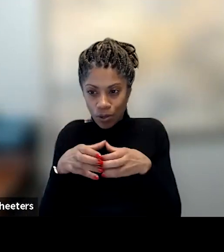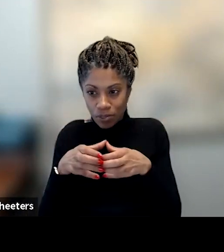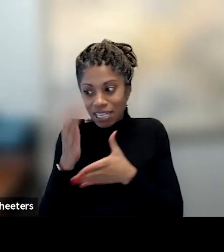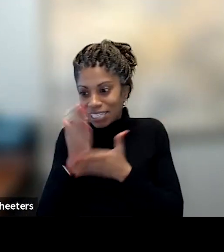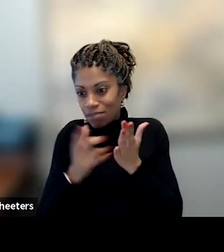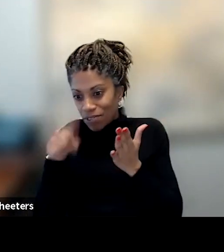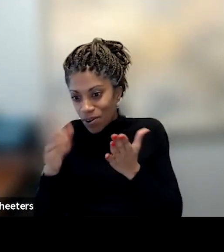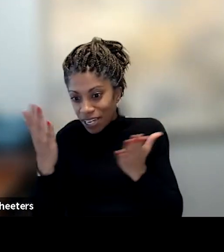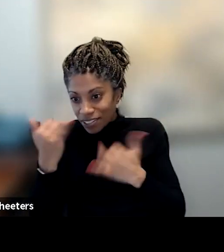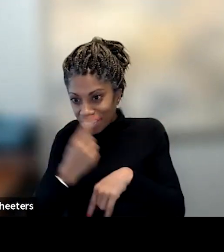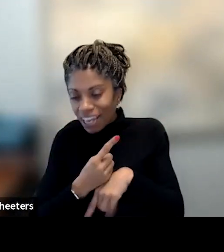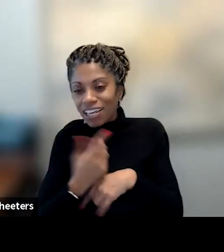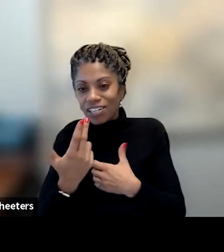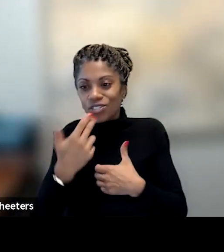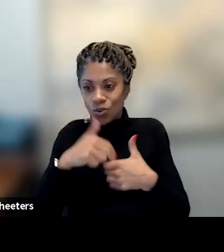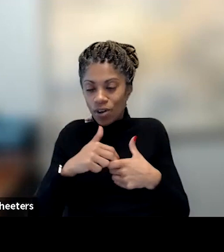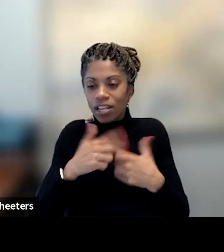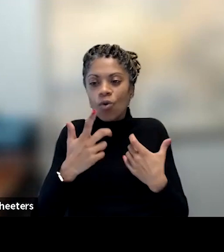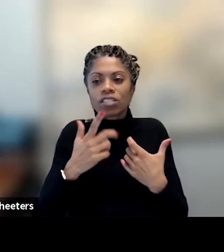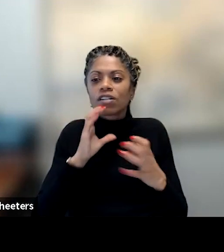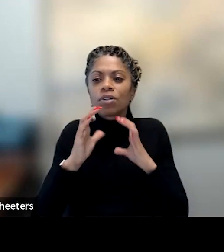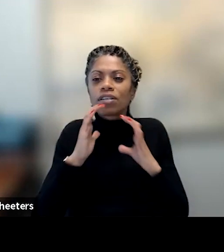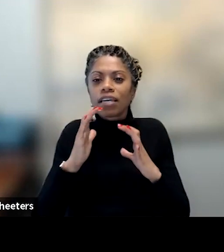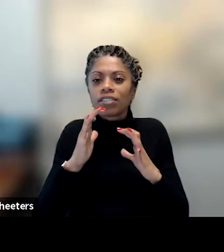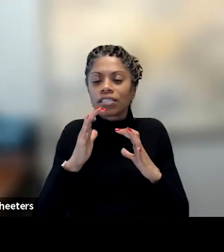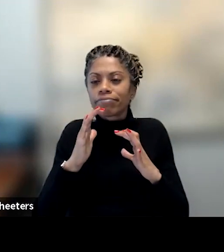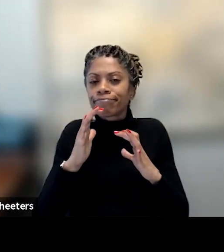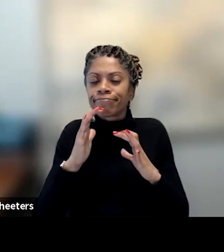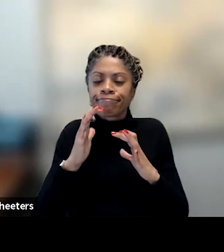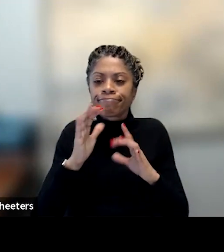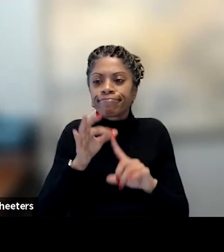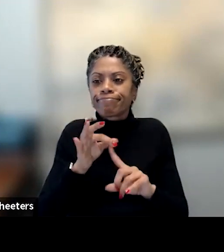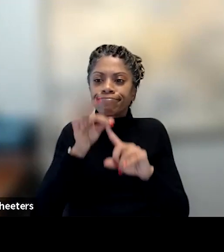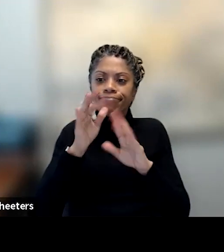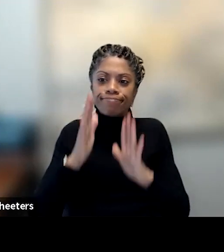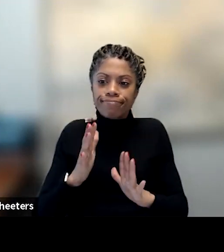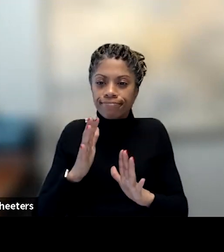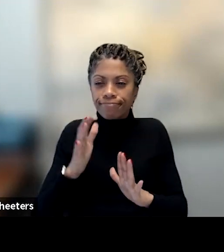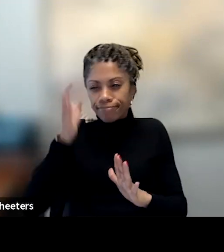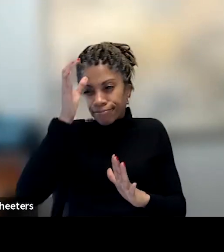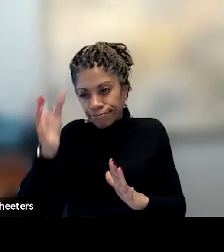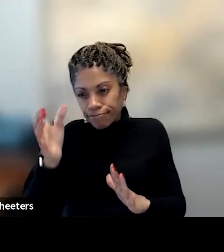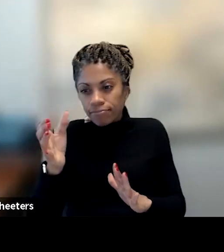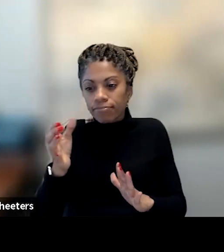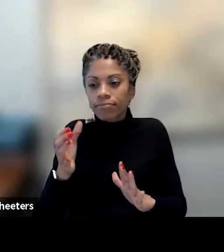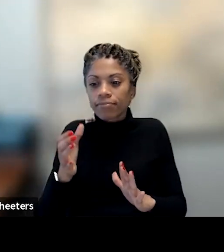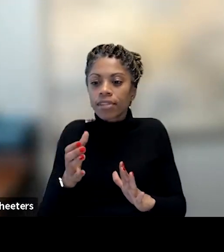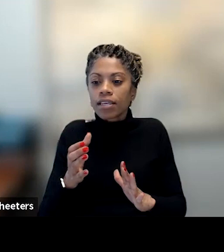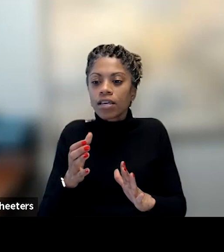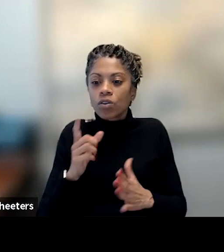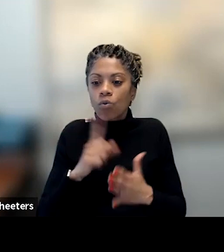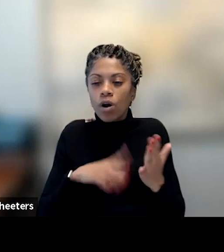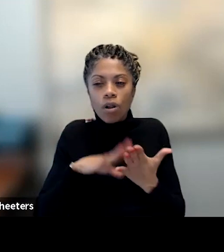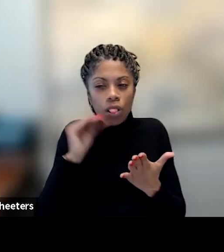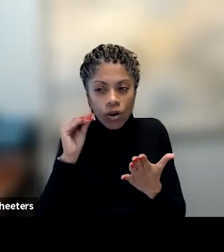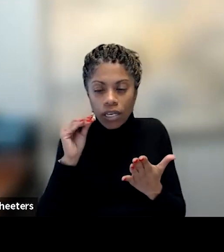you for the work that you did with this. And there's really about 6 things I just kind of want to blur out that we're learning and takeaways that are going to